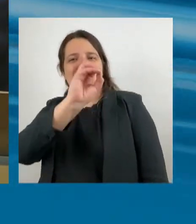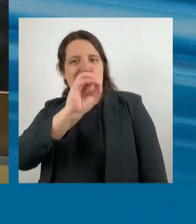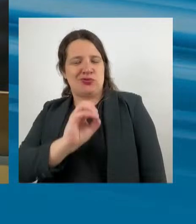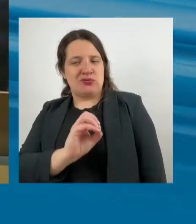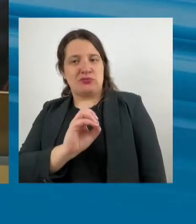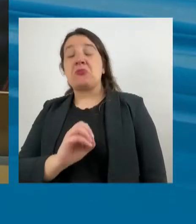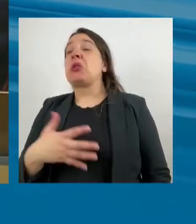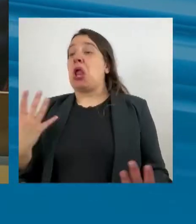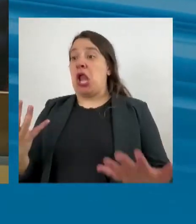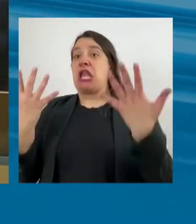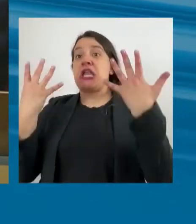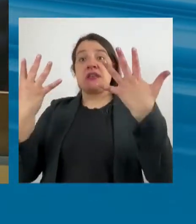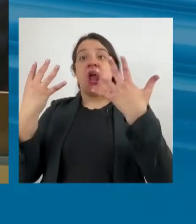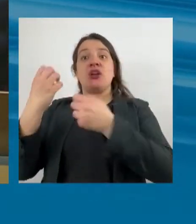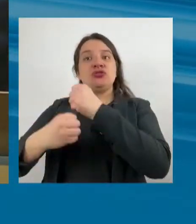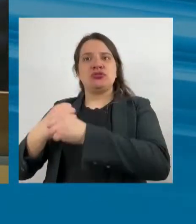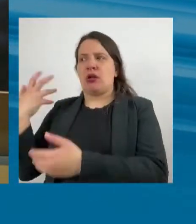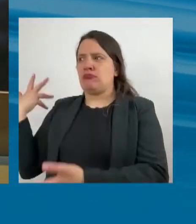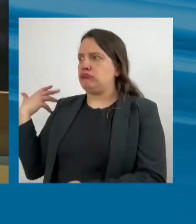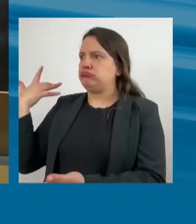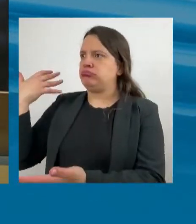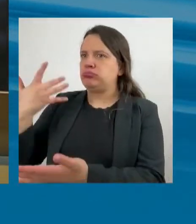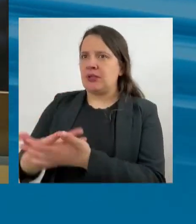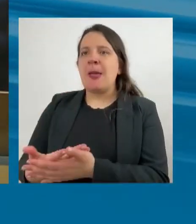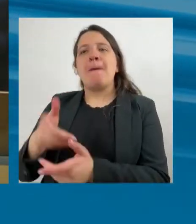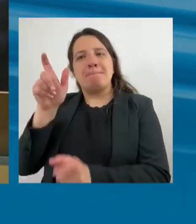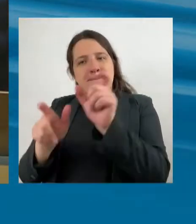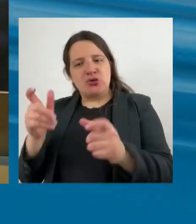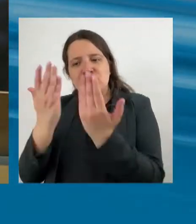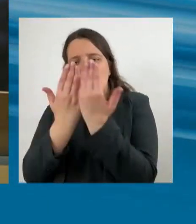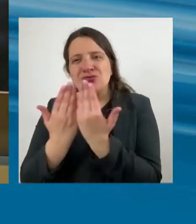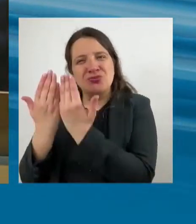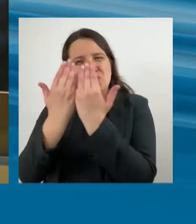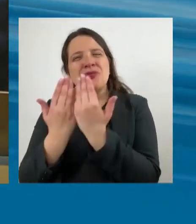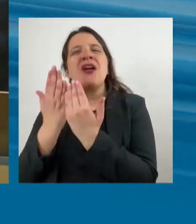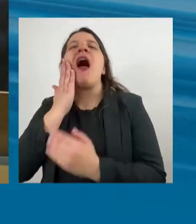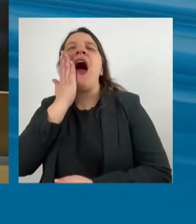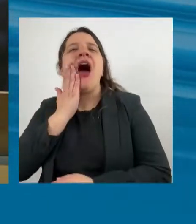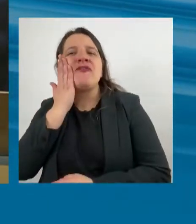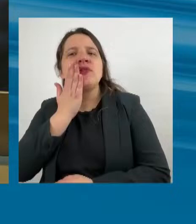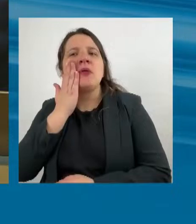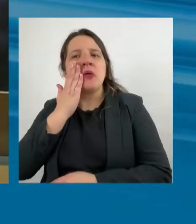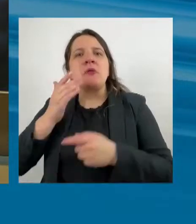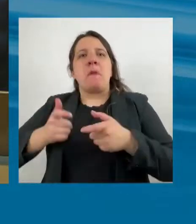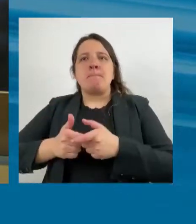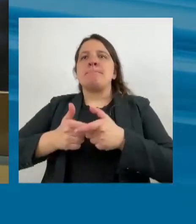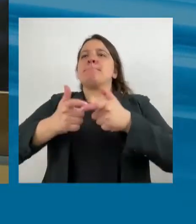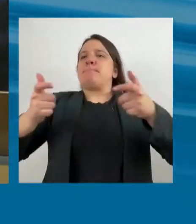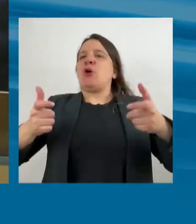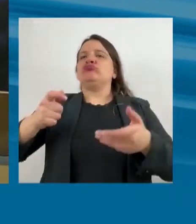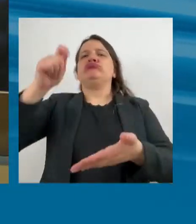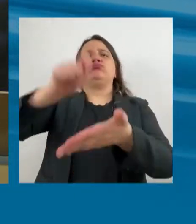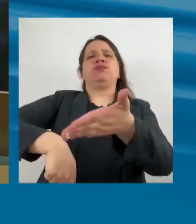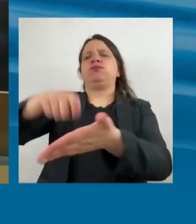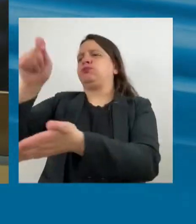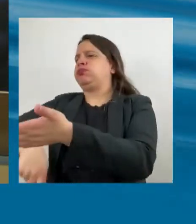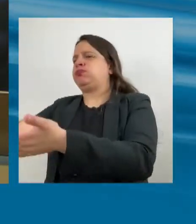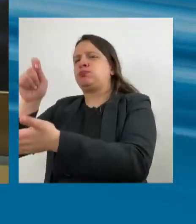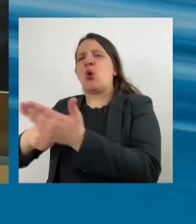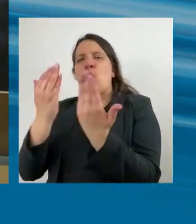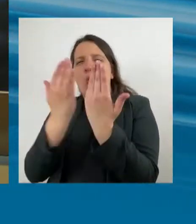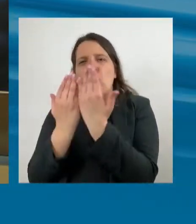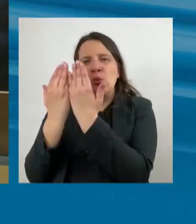years later, the Afro descendant students and indigenous students had access to